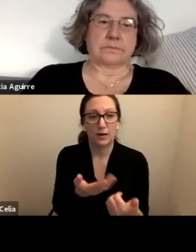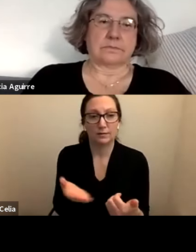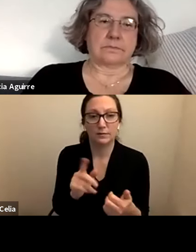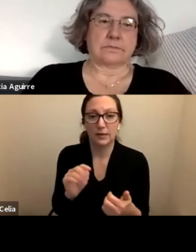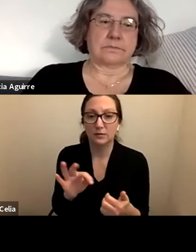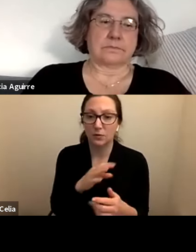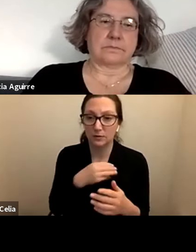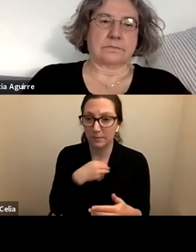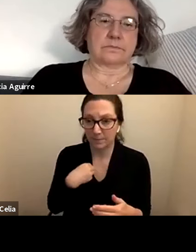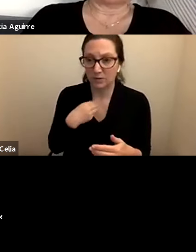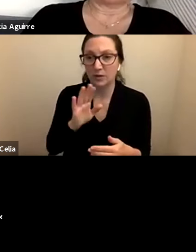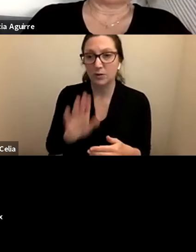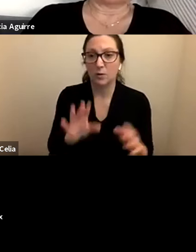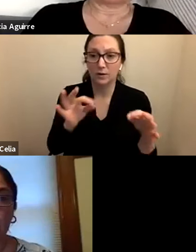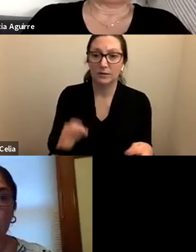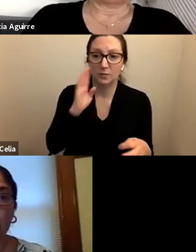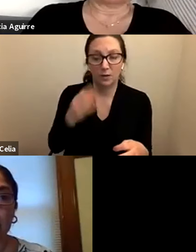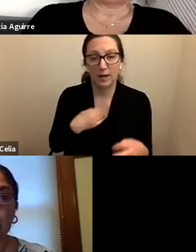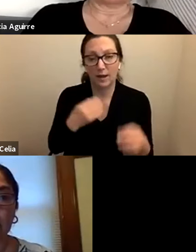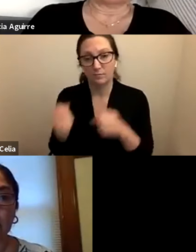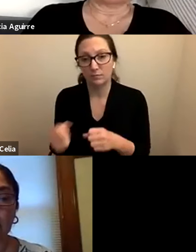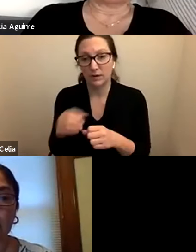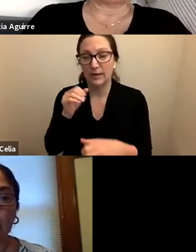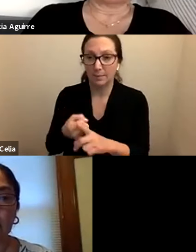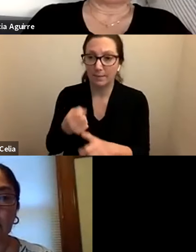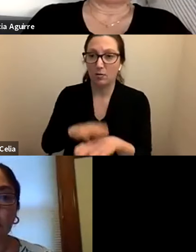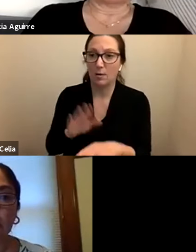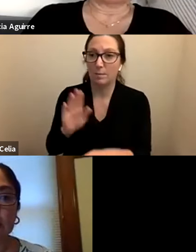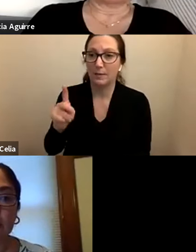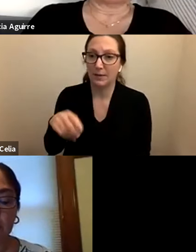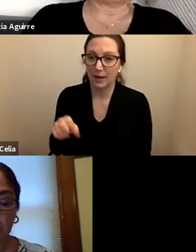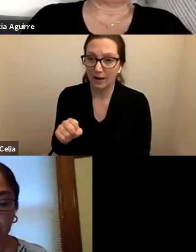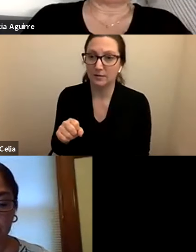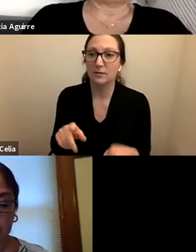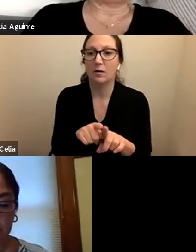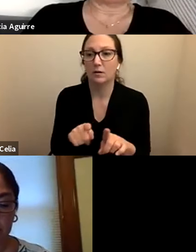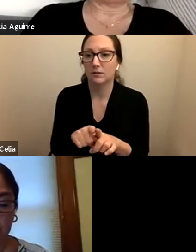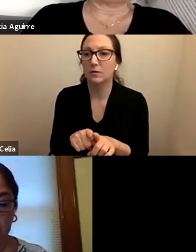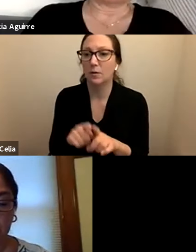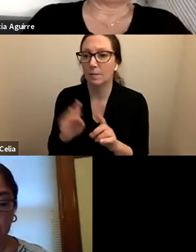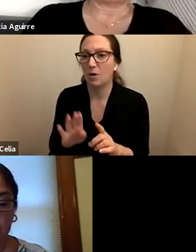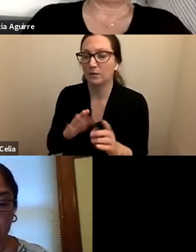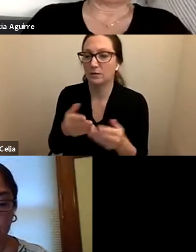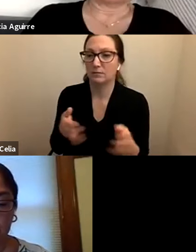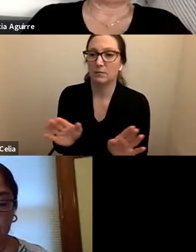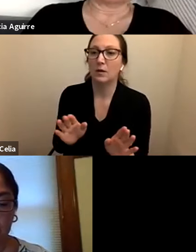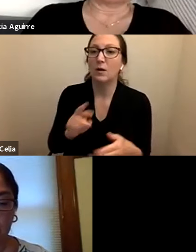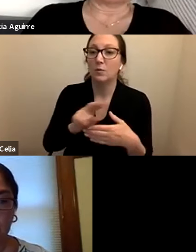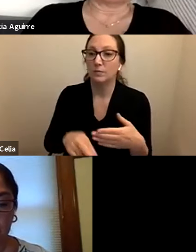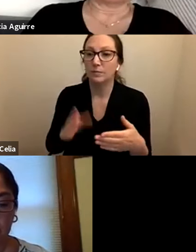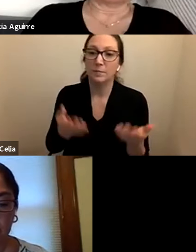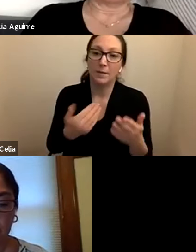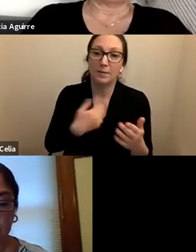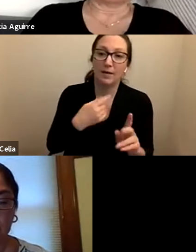members. Your decision will have a profound impact on Boston Public Schools as well as Boston at large. The result may have a positive